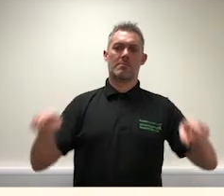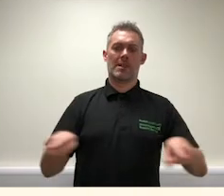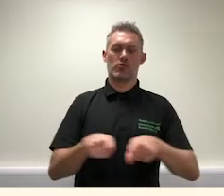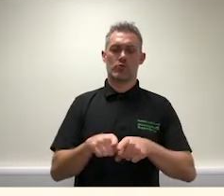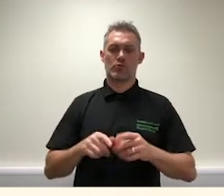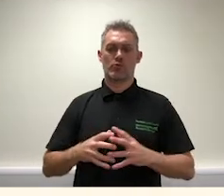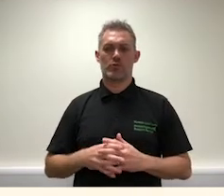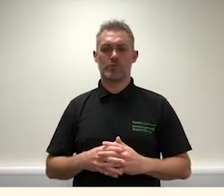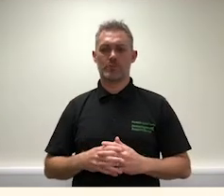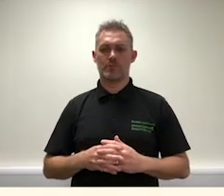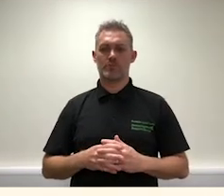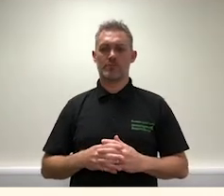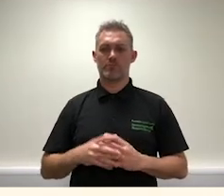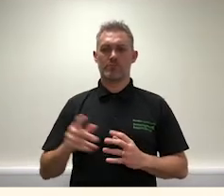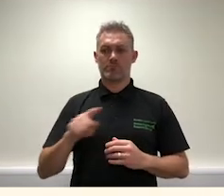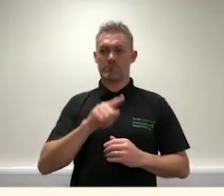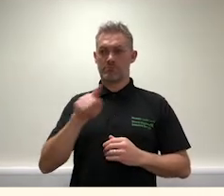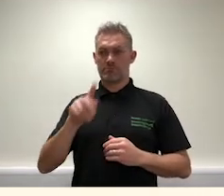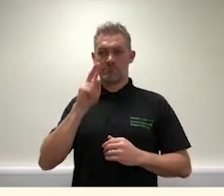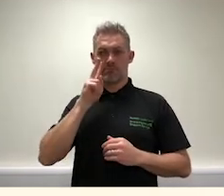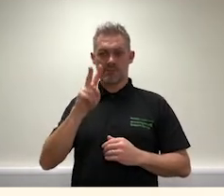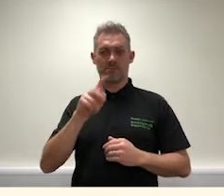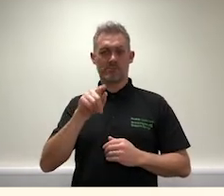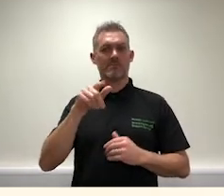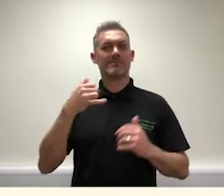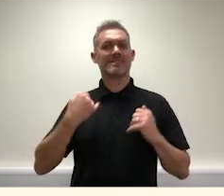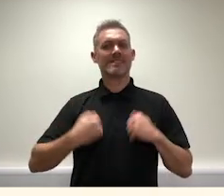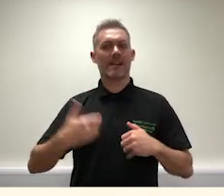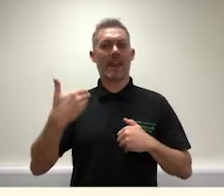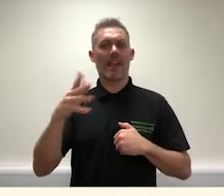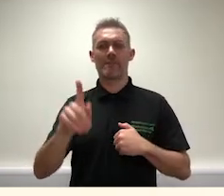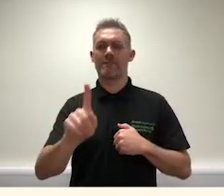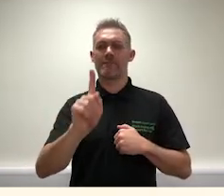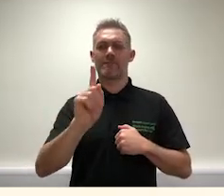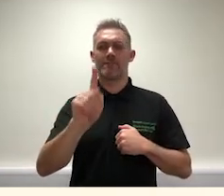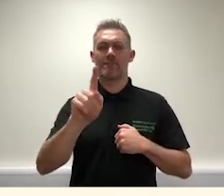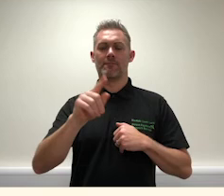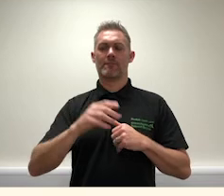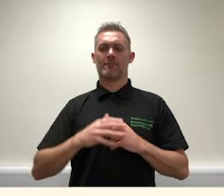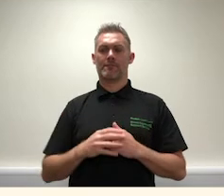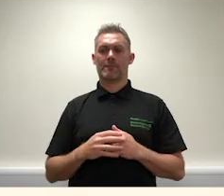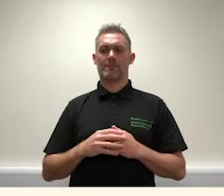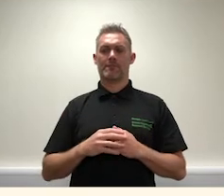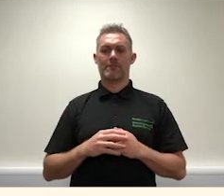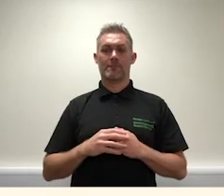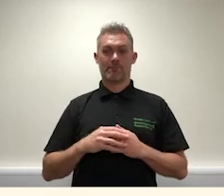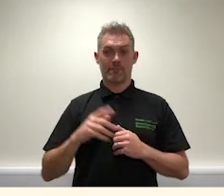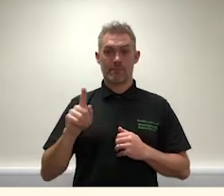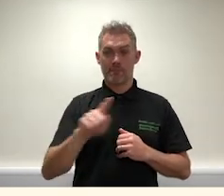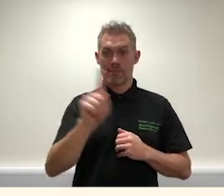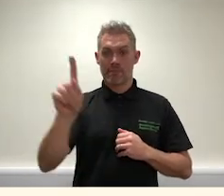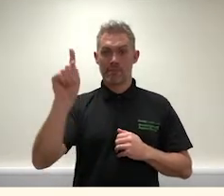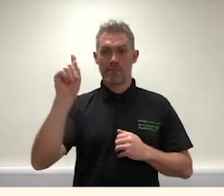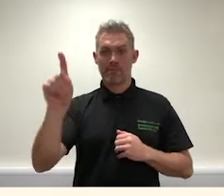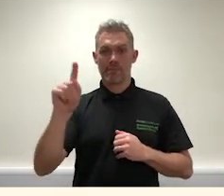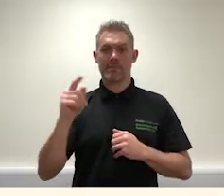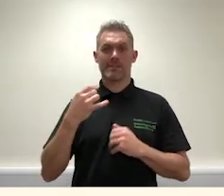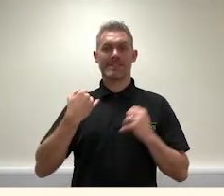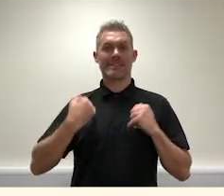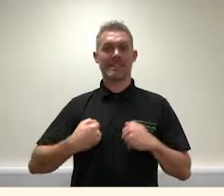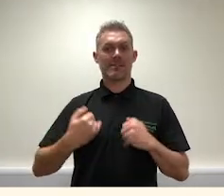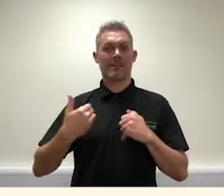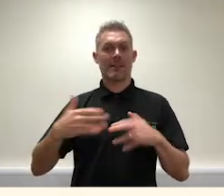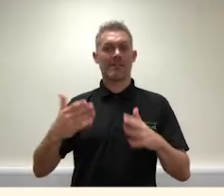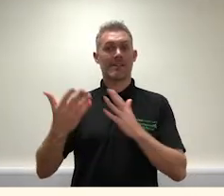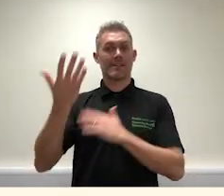page of the application. Then go back to Sick Leave to edit and resubmit your request. Click on Sick Leave History. That